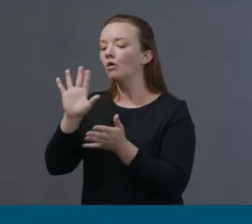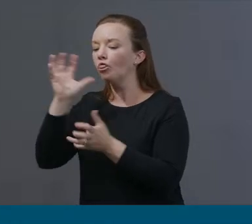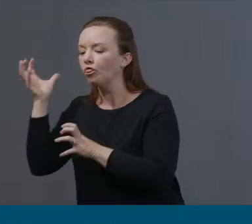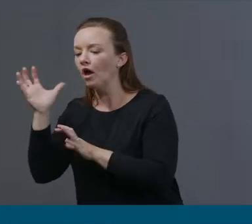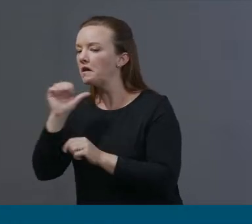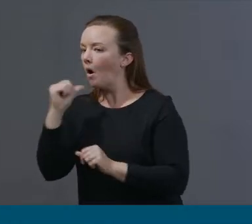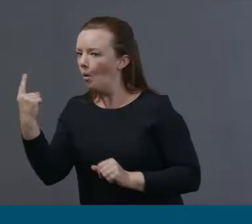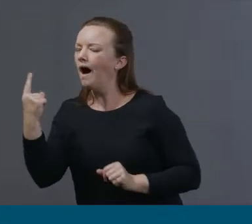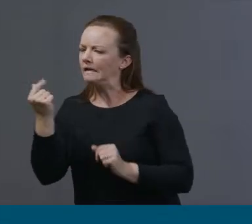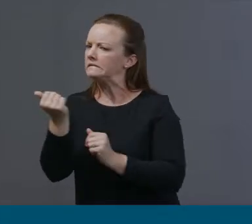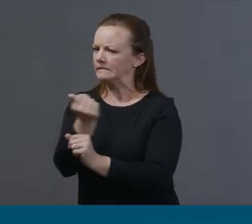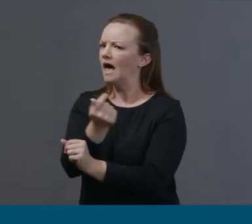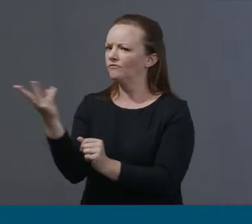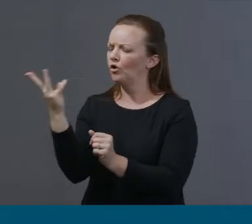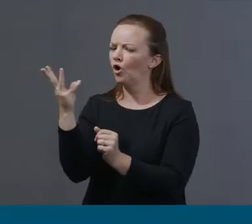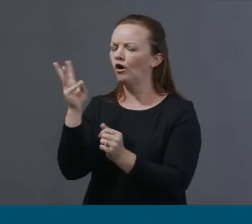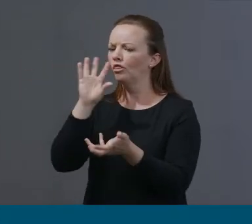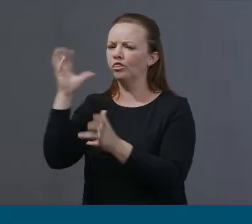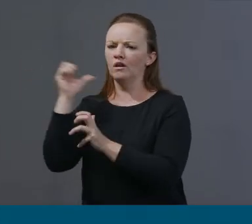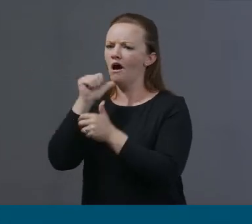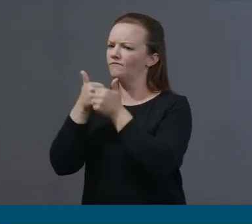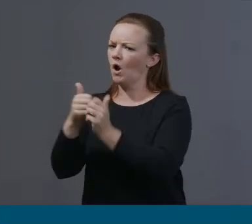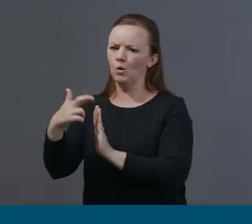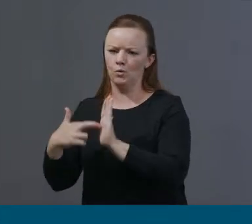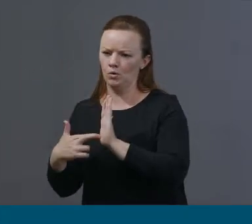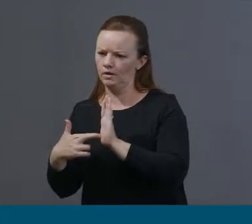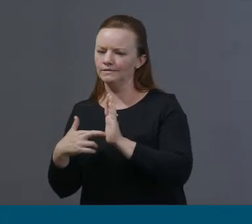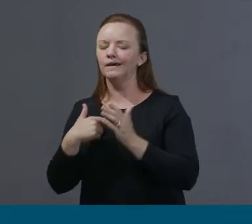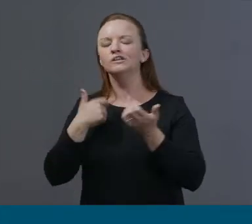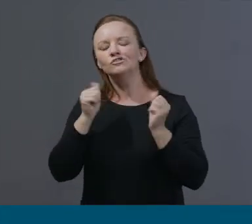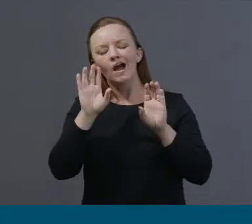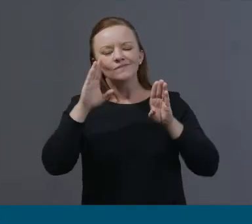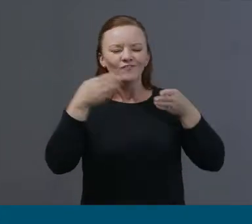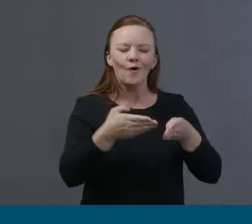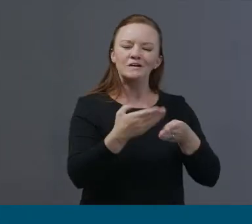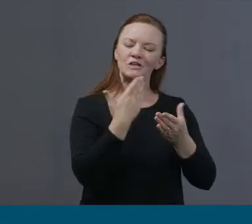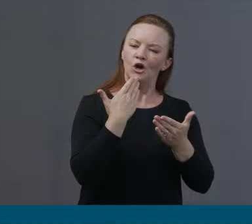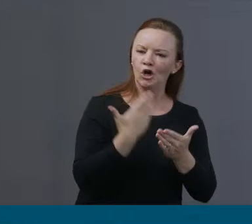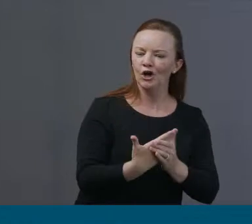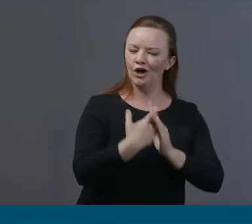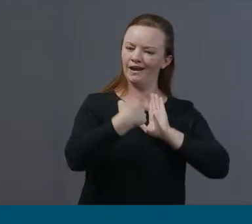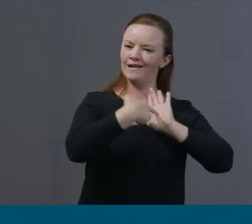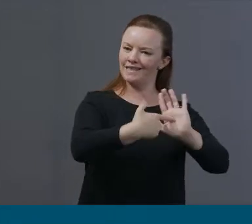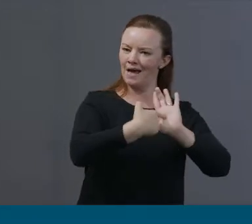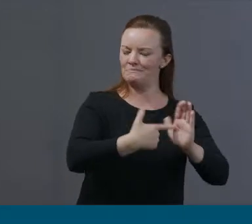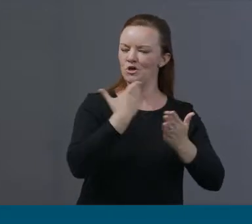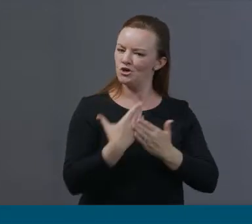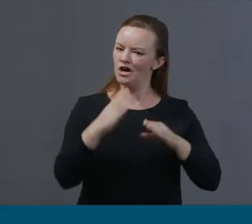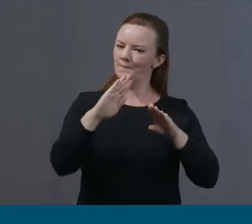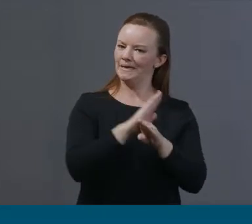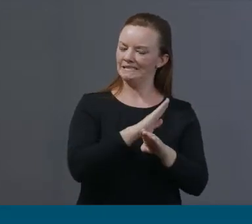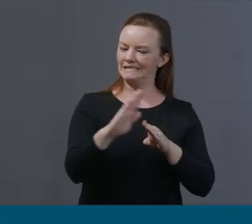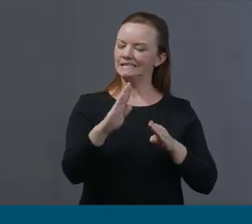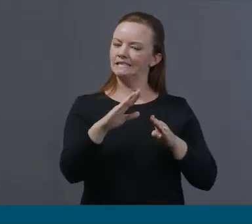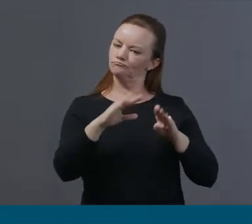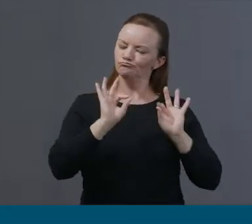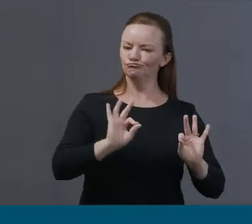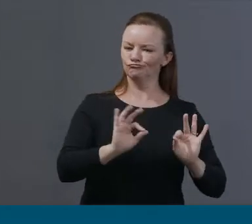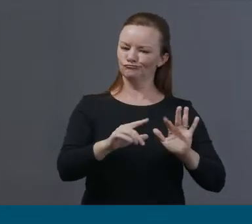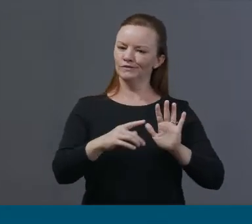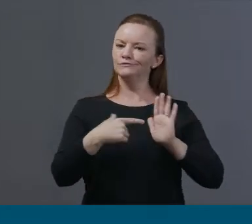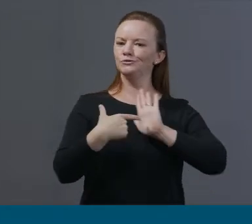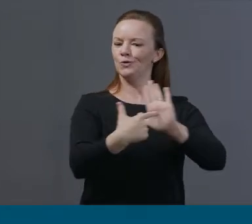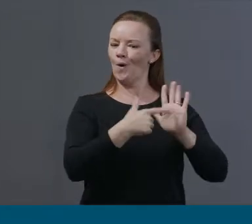I've chosen to focus on the good actors, trying to promote responsible decisions and good business